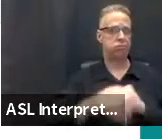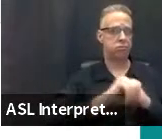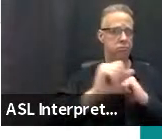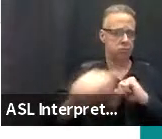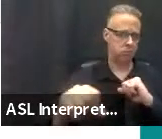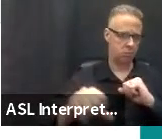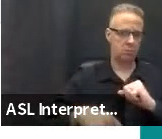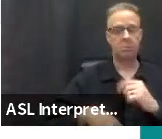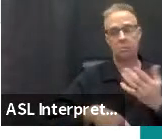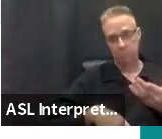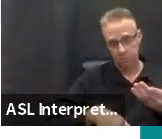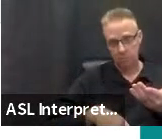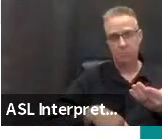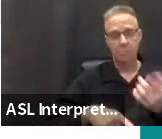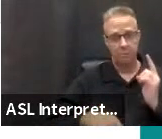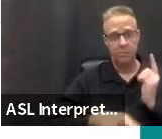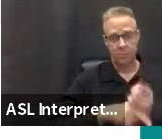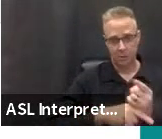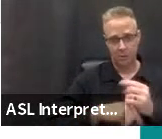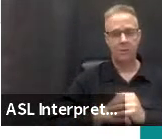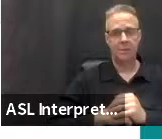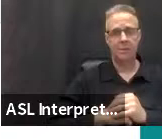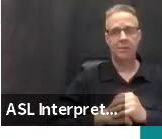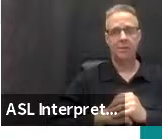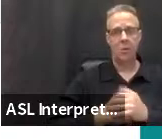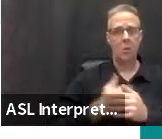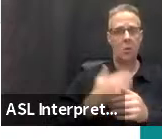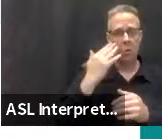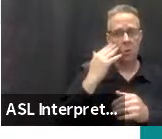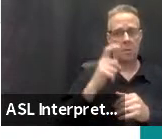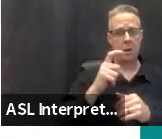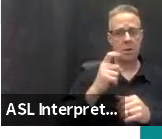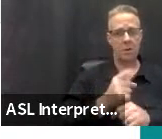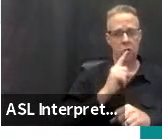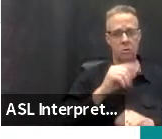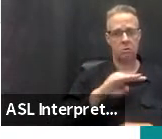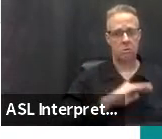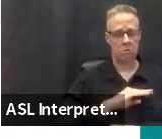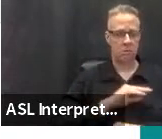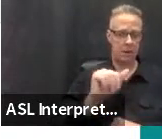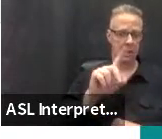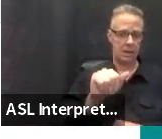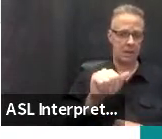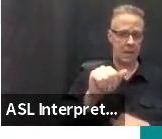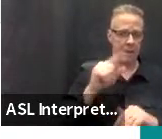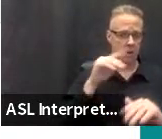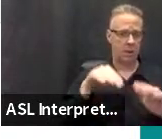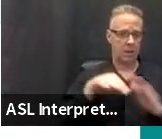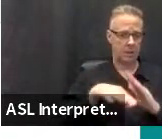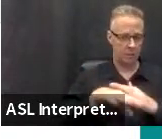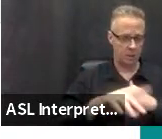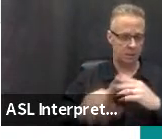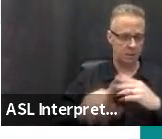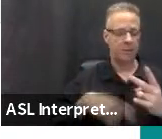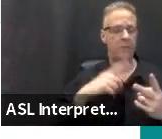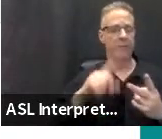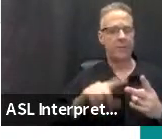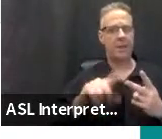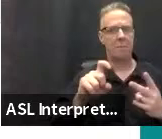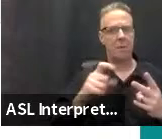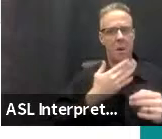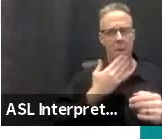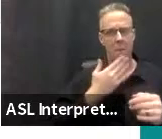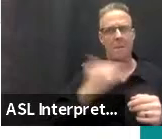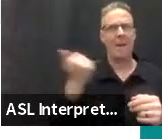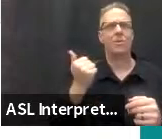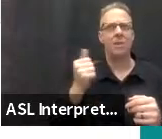exactly. And knowing that A, it needs to meet ADA accessibility guidelines, and B, it's got to be better than that.